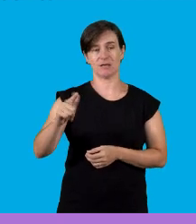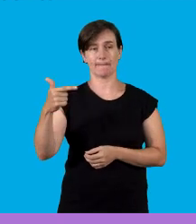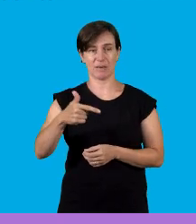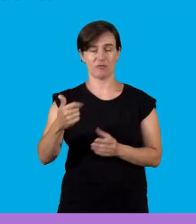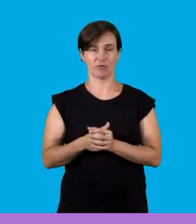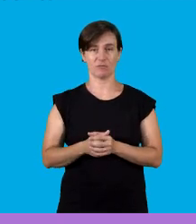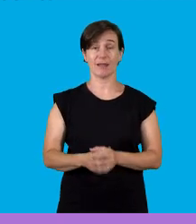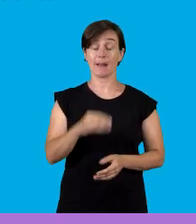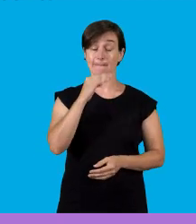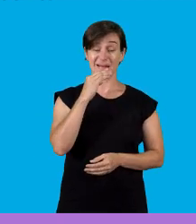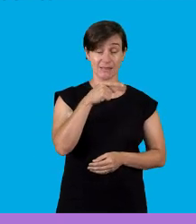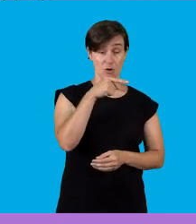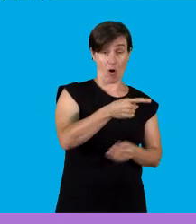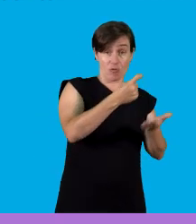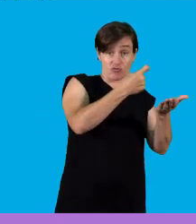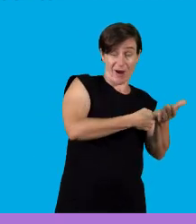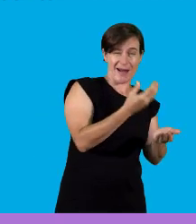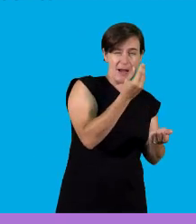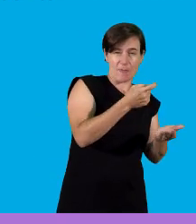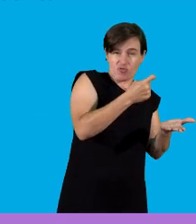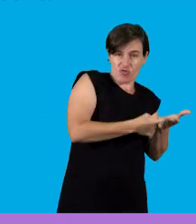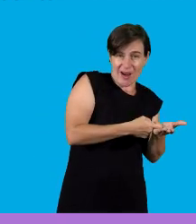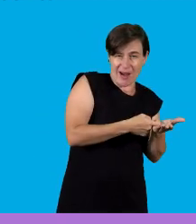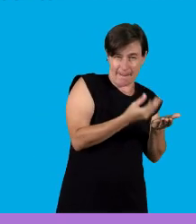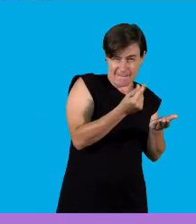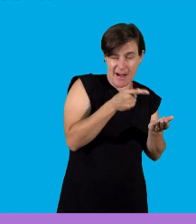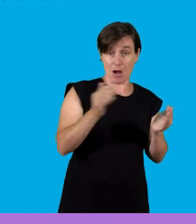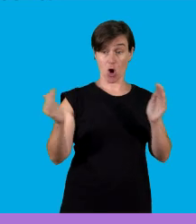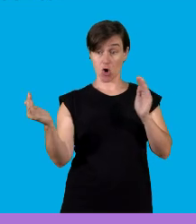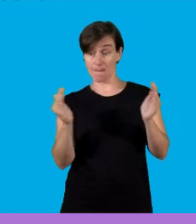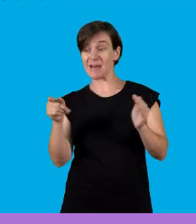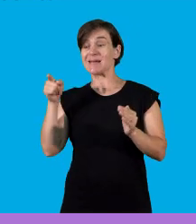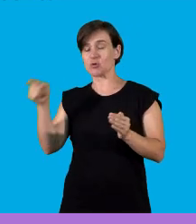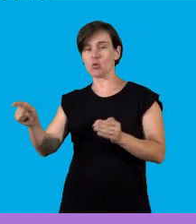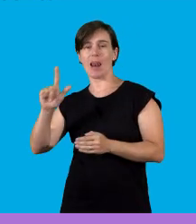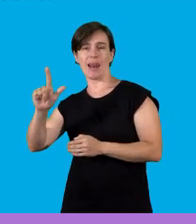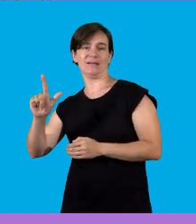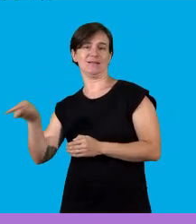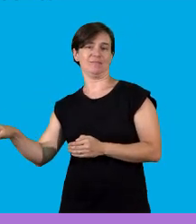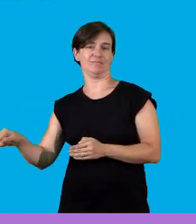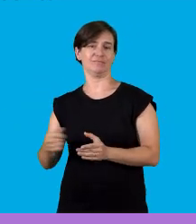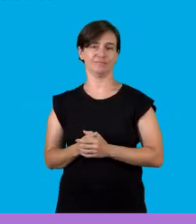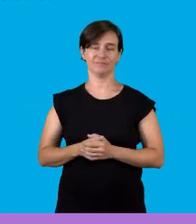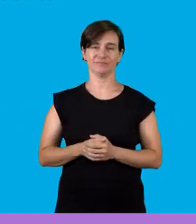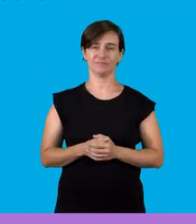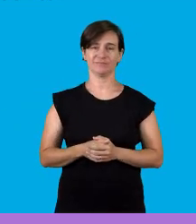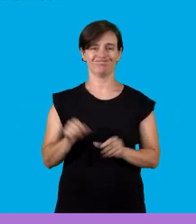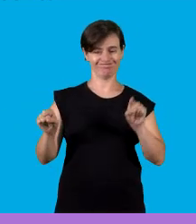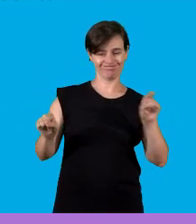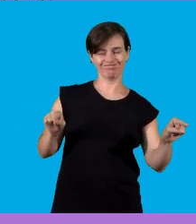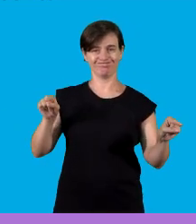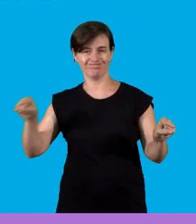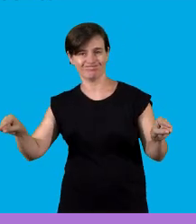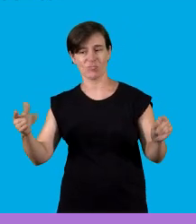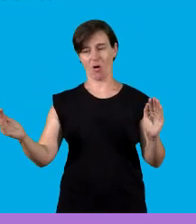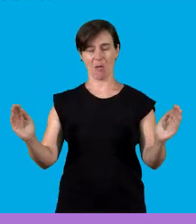the number of rands is then compared to the number of liters. Okay, so your number of rands compared to the number of liters,